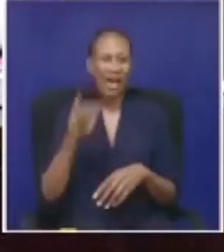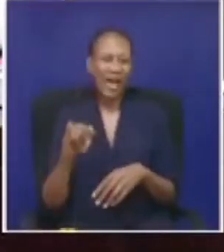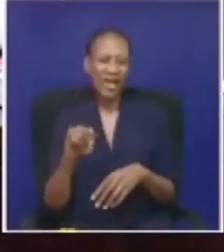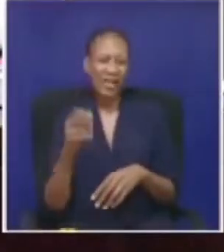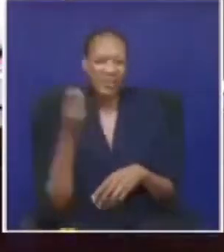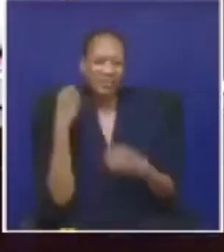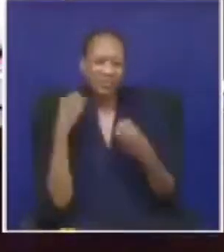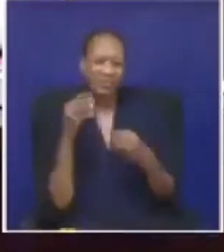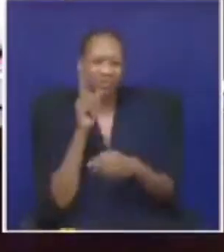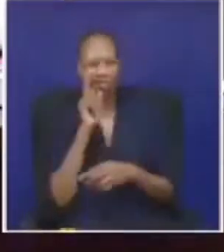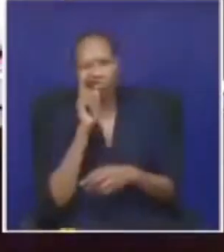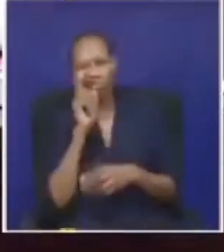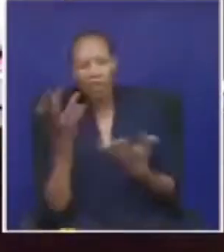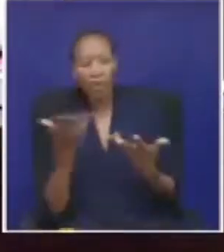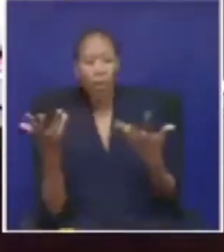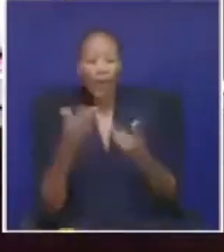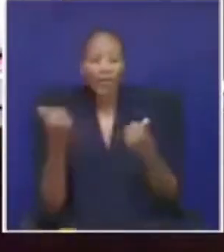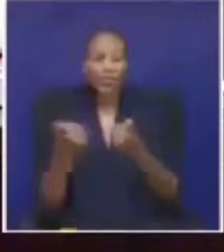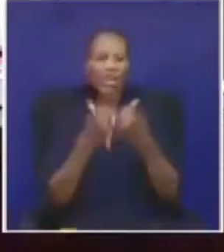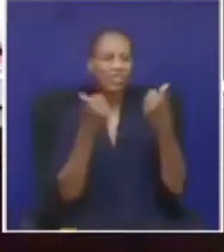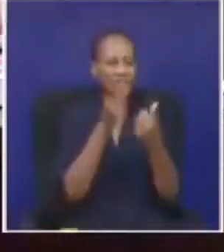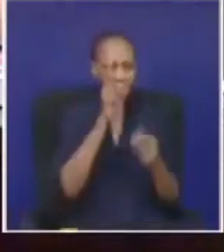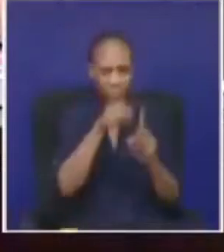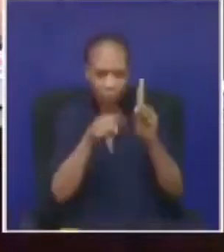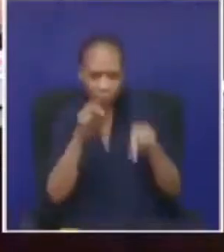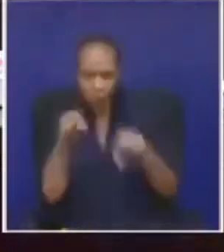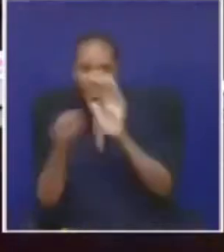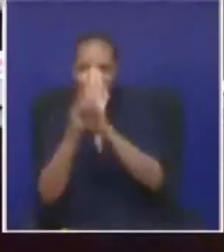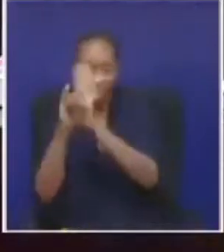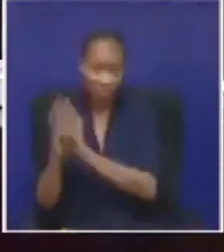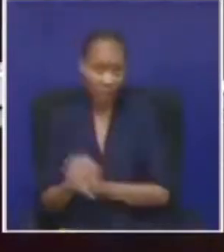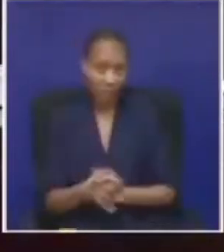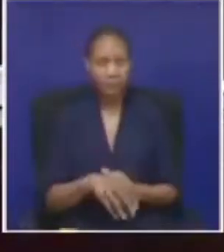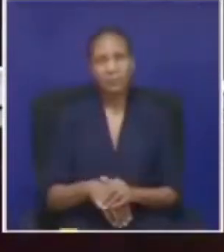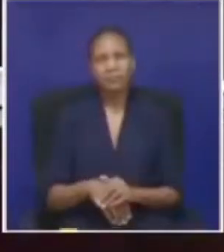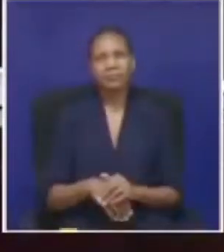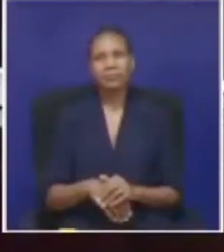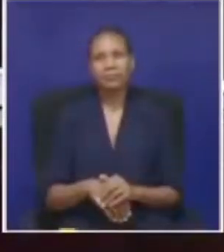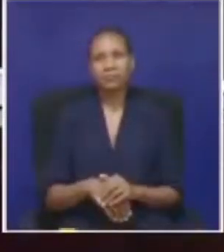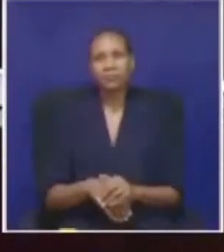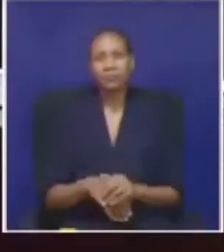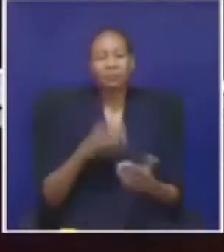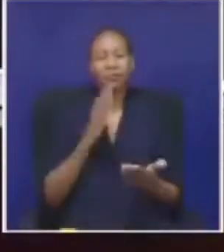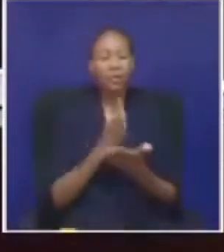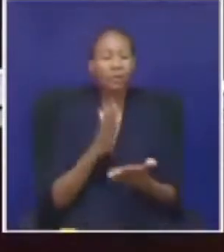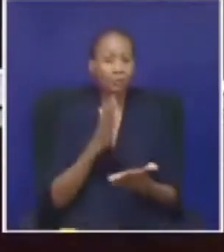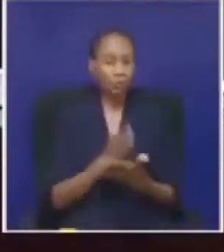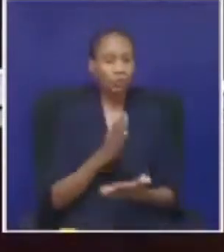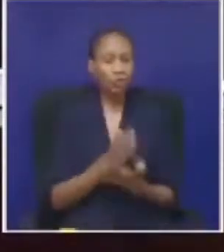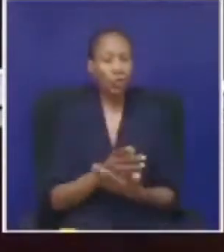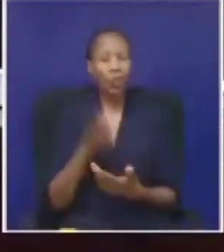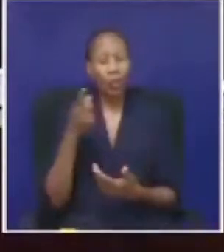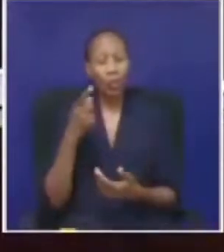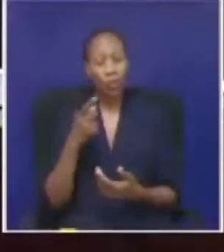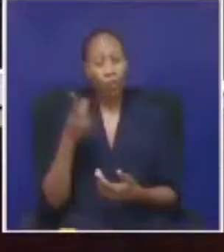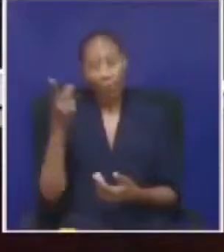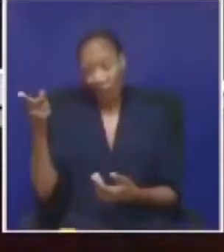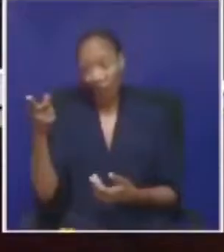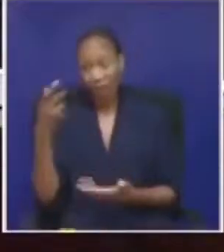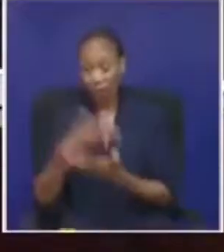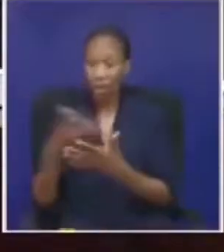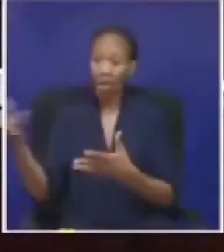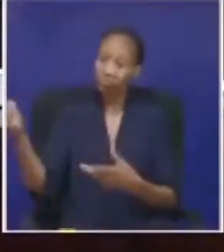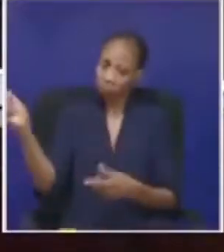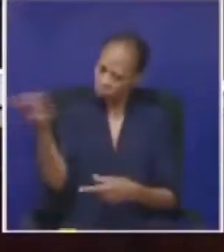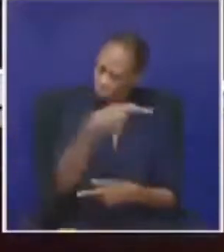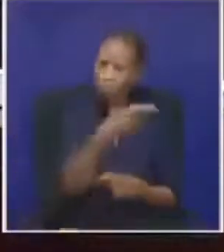at where the gaps are, and I'm sure that you can make an input in that process, because